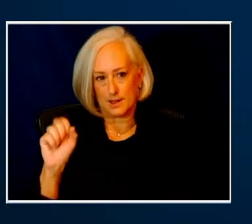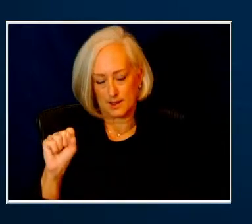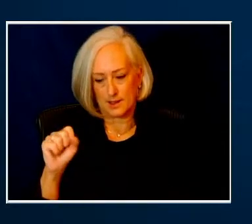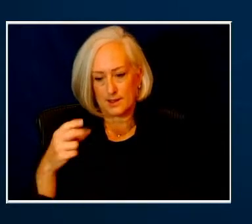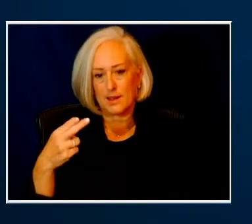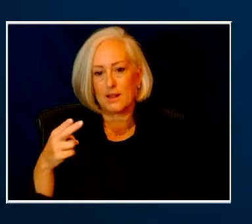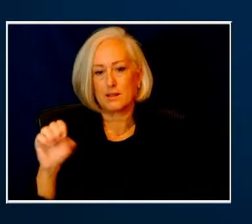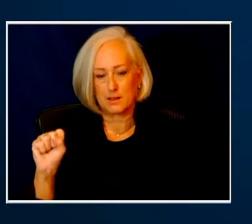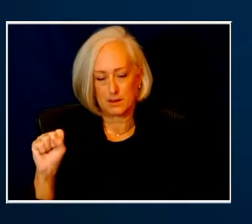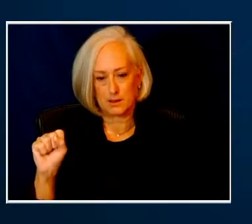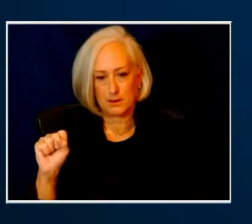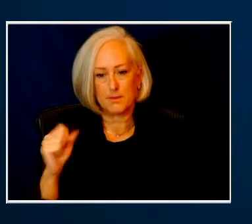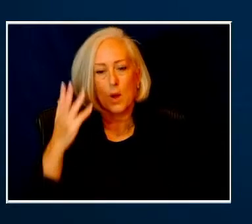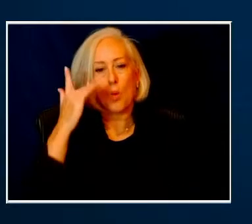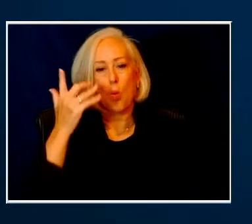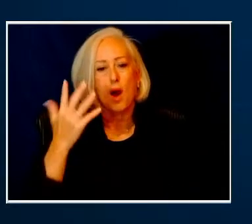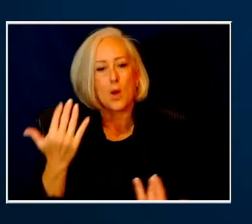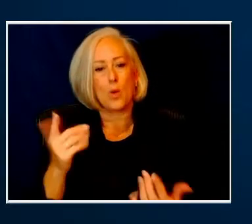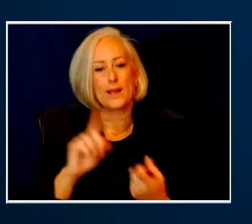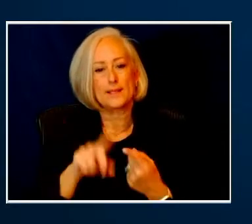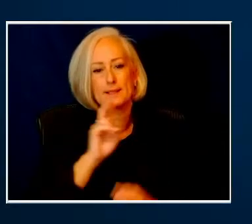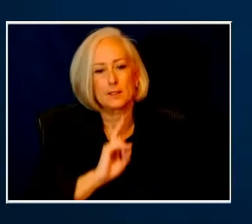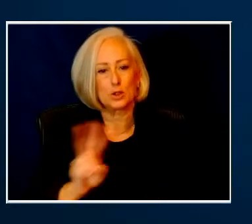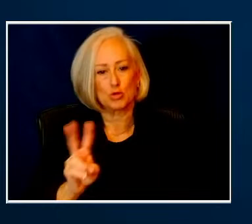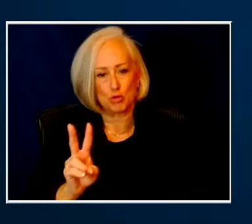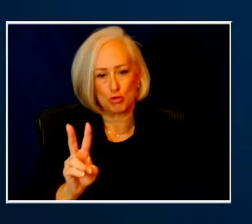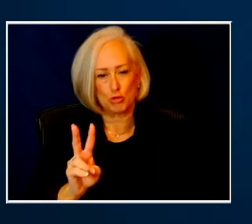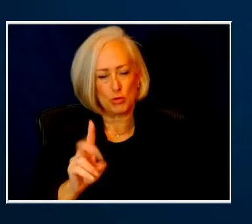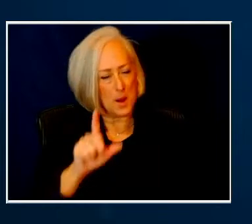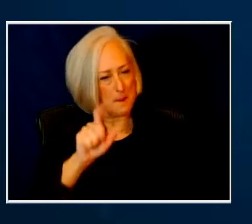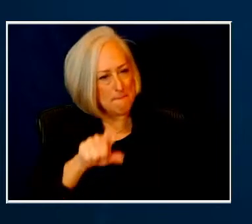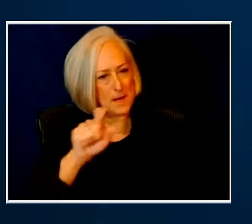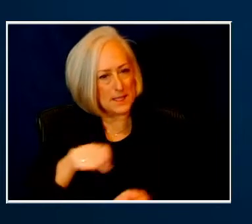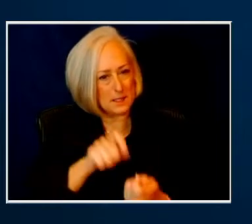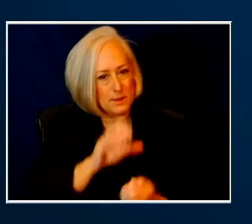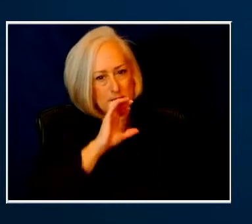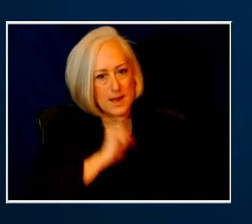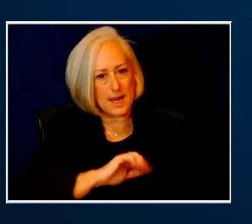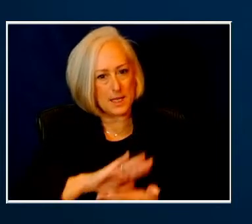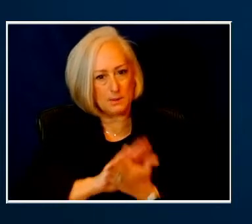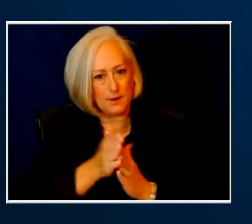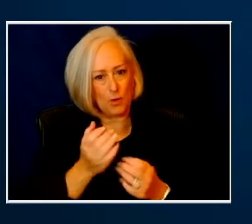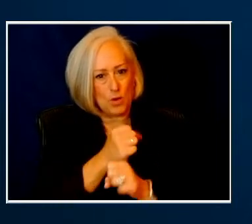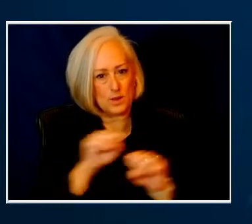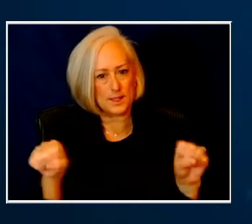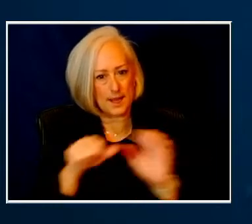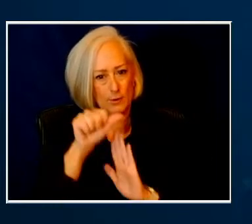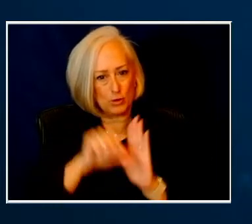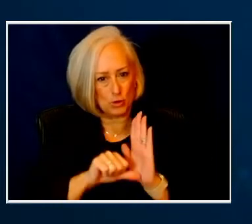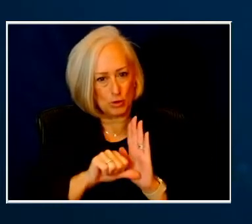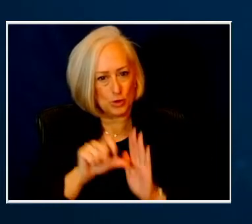wait until she was 2? Did you need to wait till she was a certain age before you felt safe to operate?